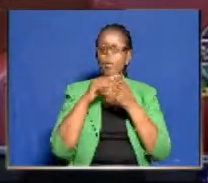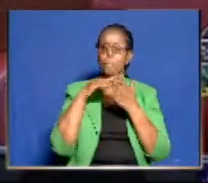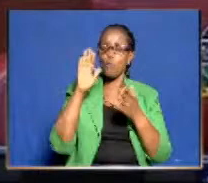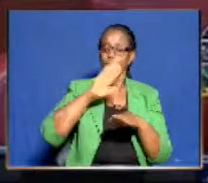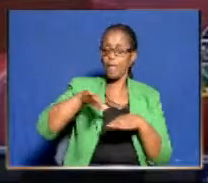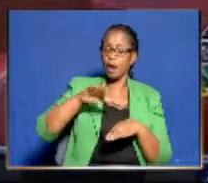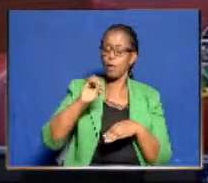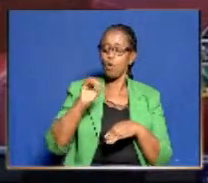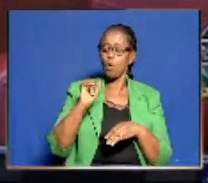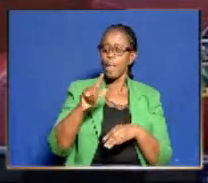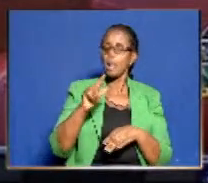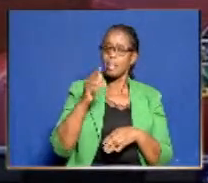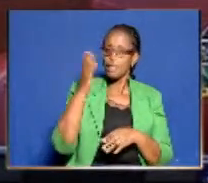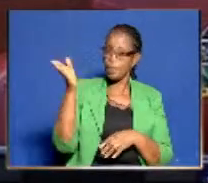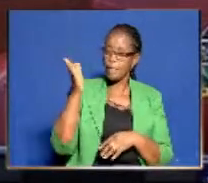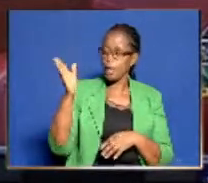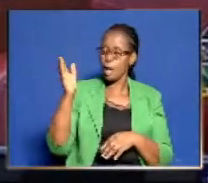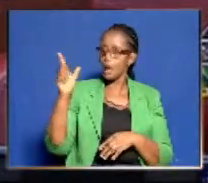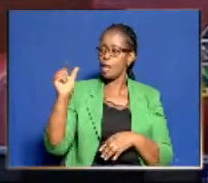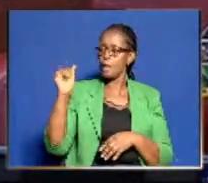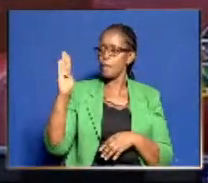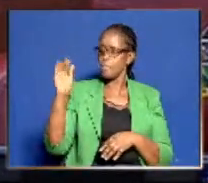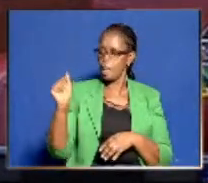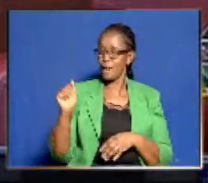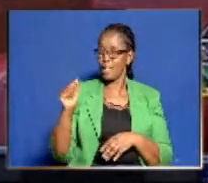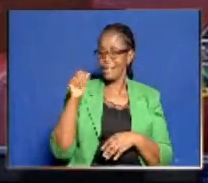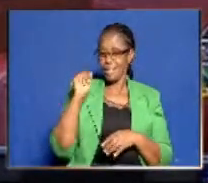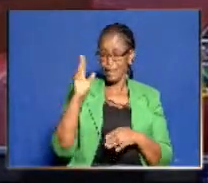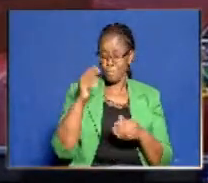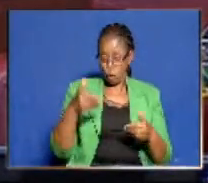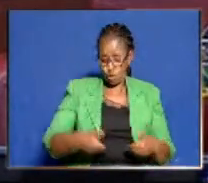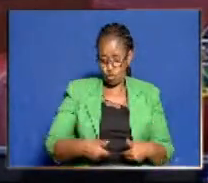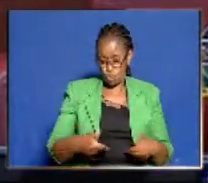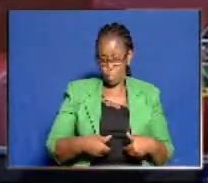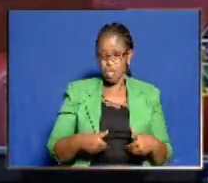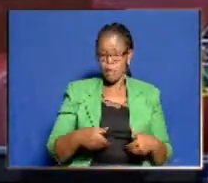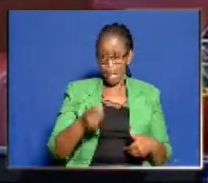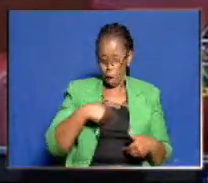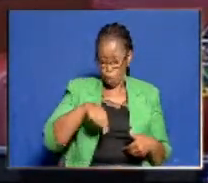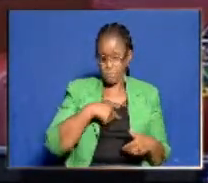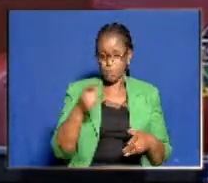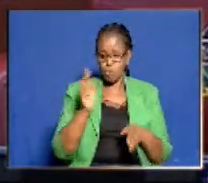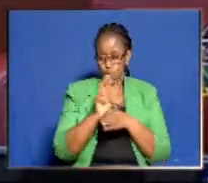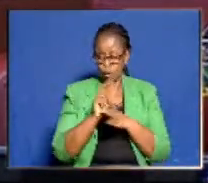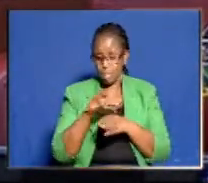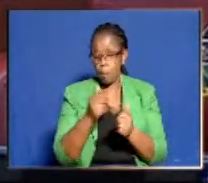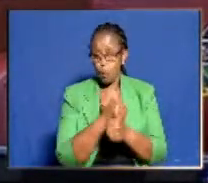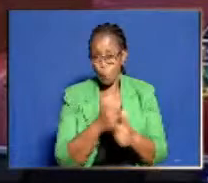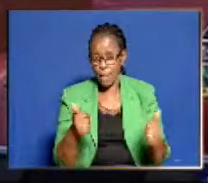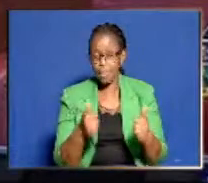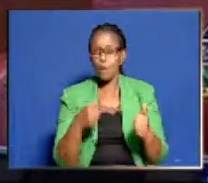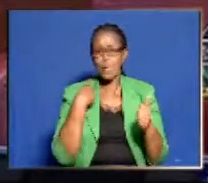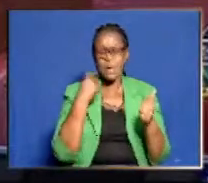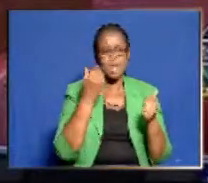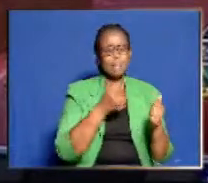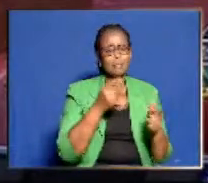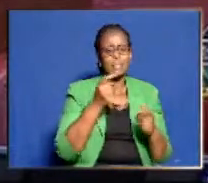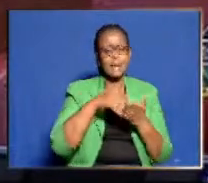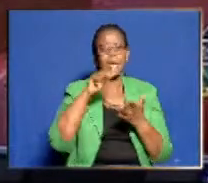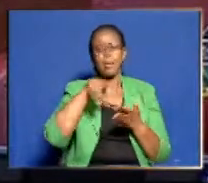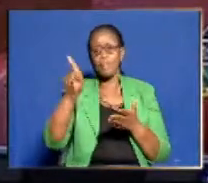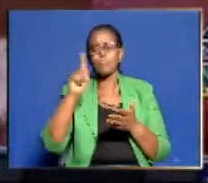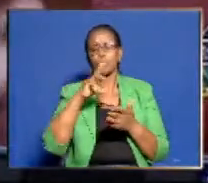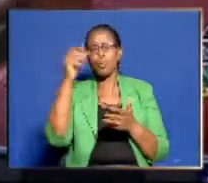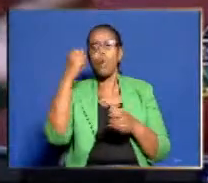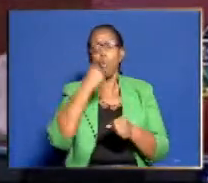youth, because they are very brilliant youth, into proper use by exporting labor, Honorable Speaker, into